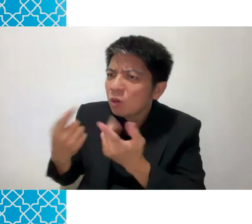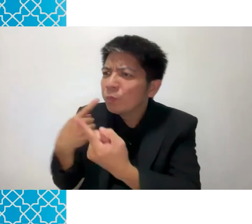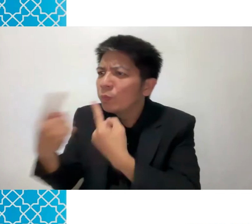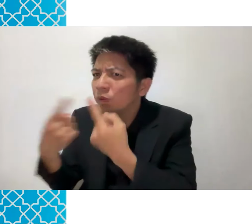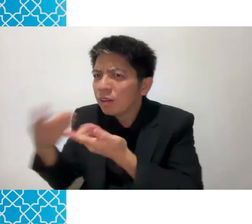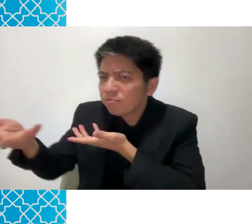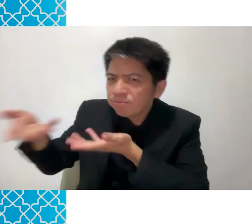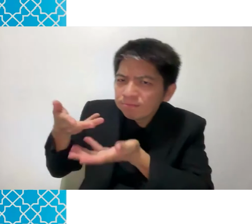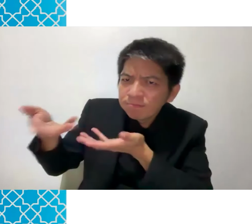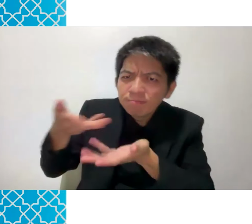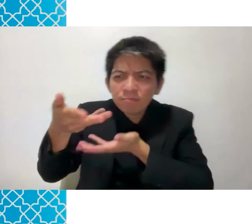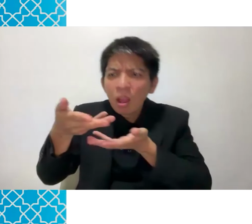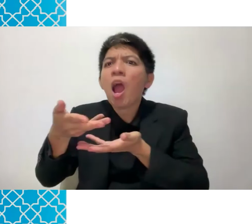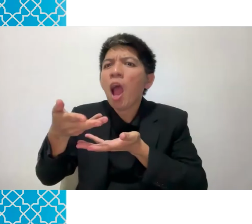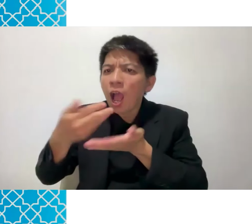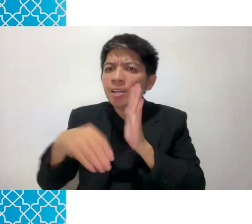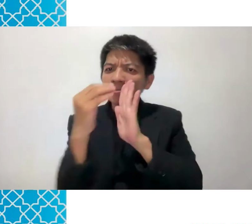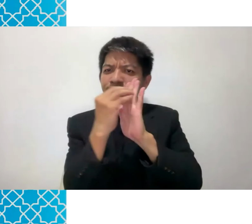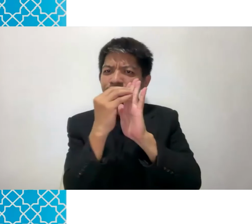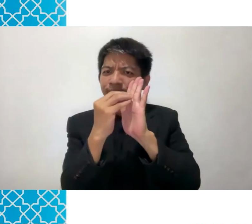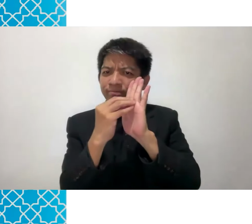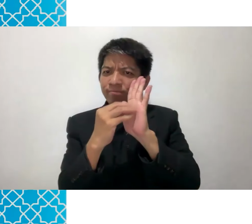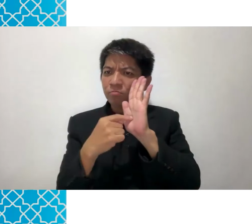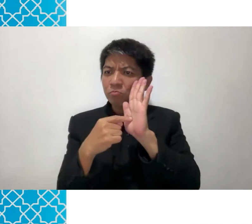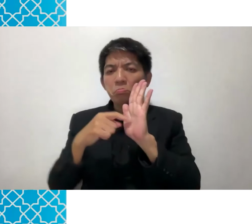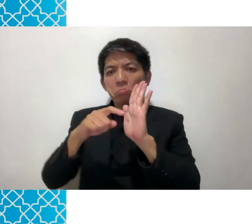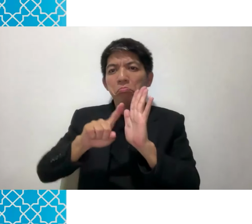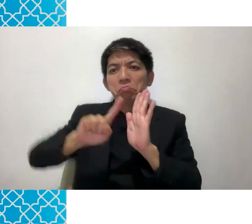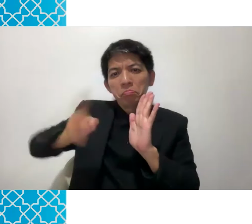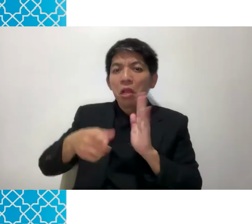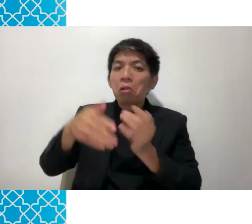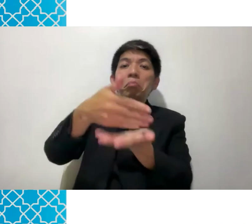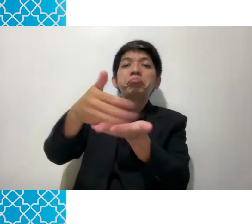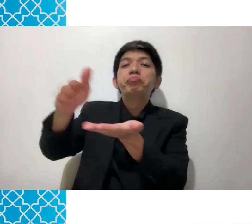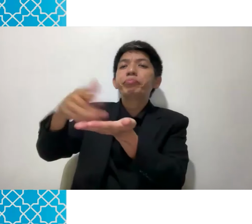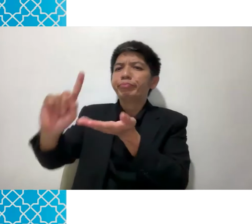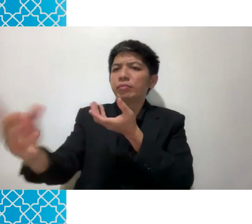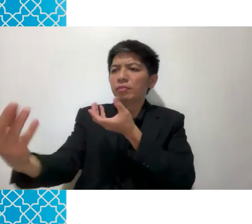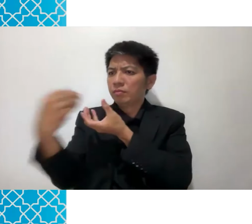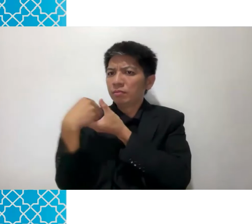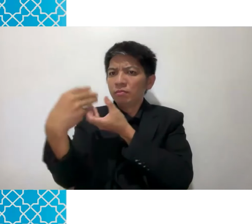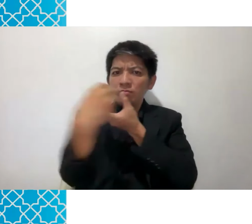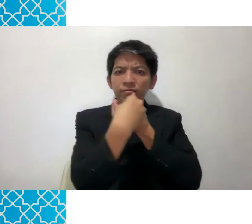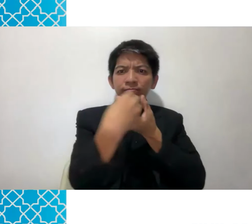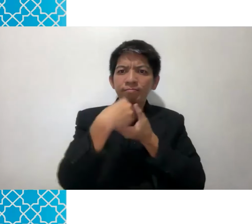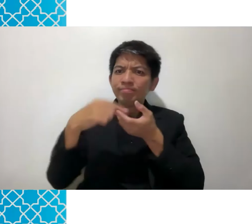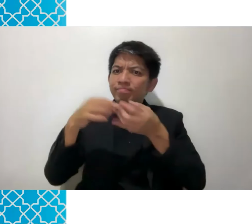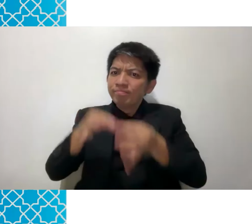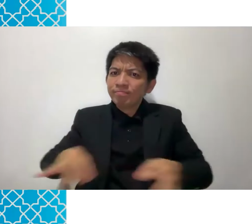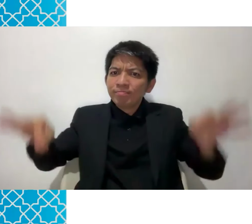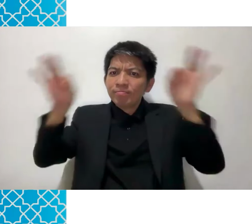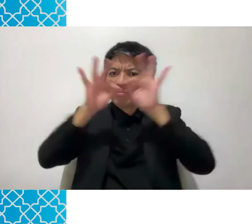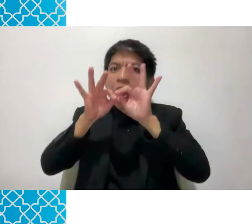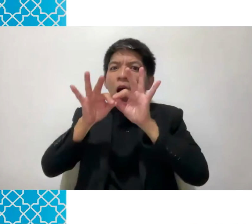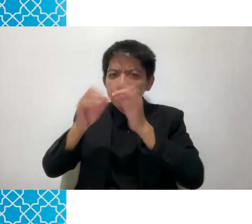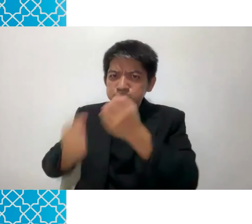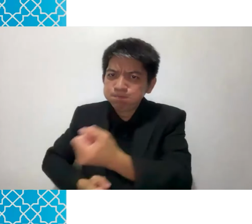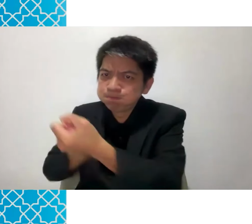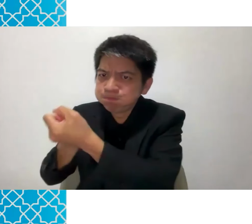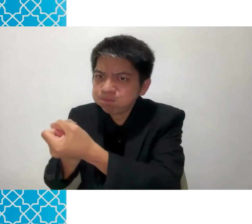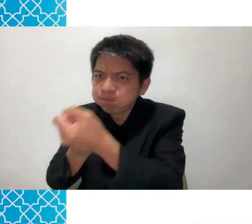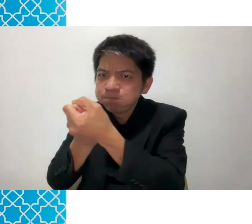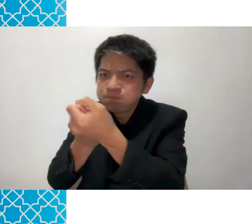inclusiveness of that policy dialogue is very important. And we support also a large portfolio of projects that are